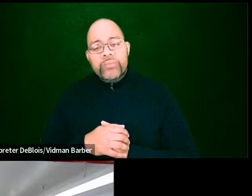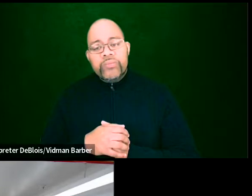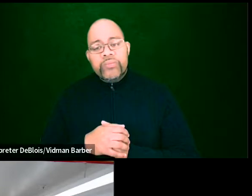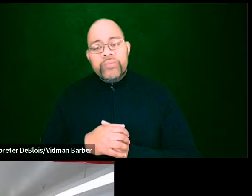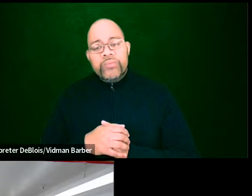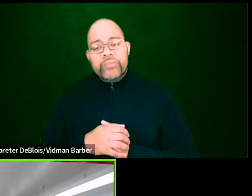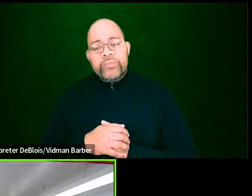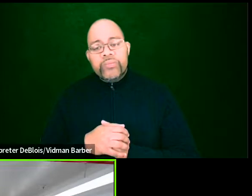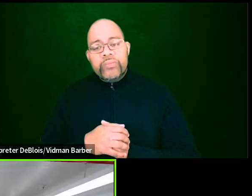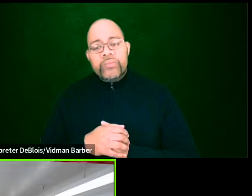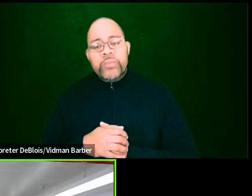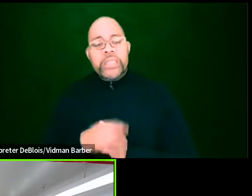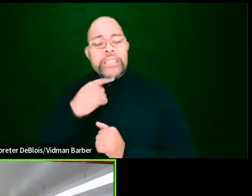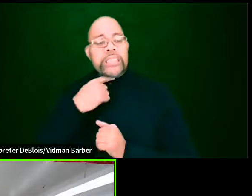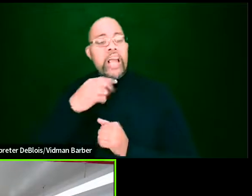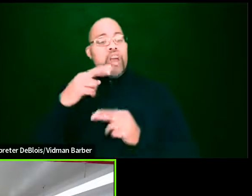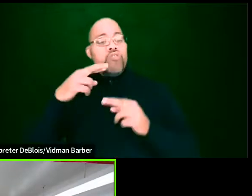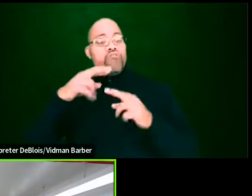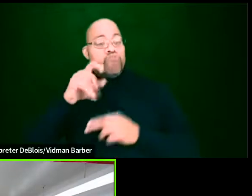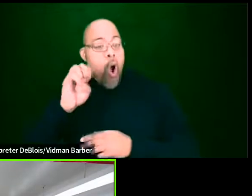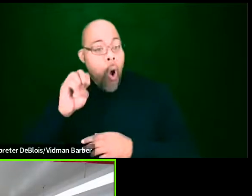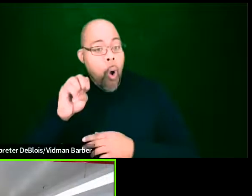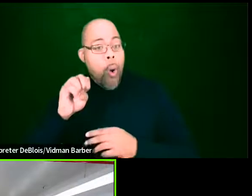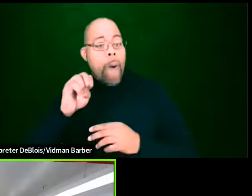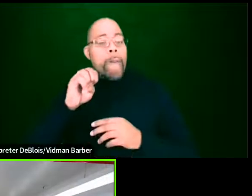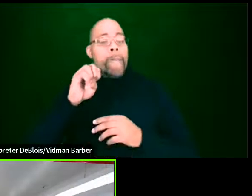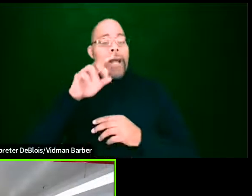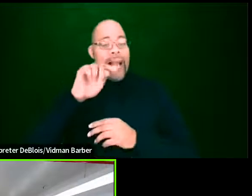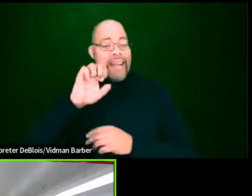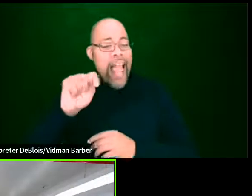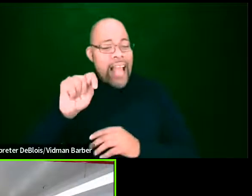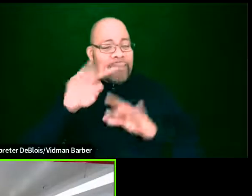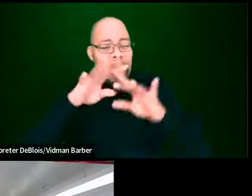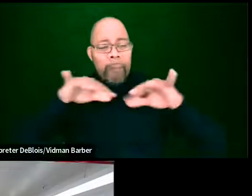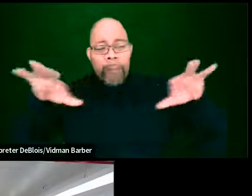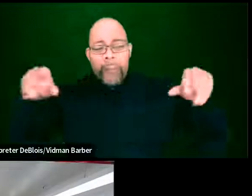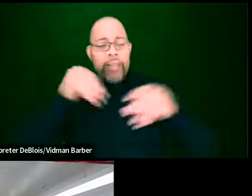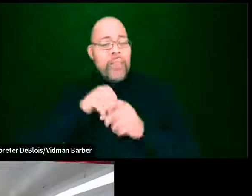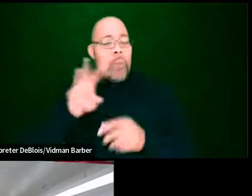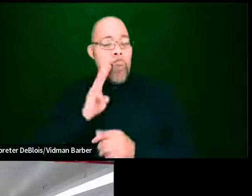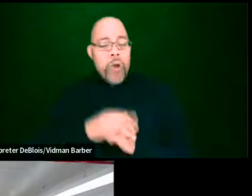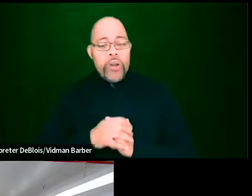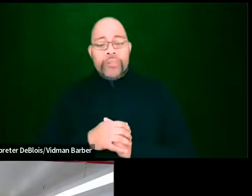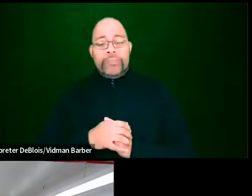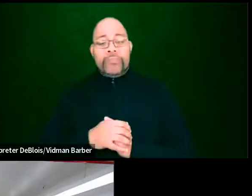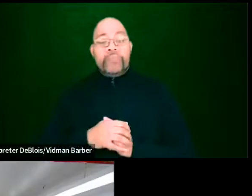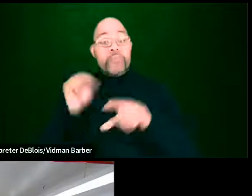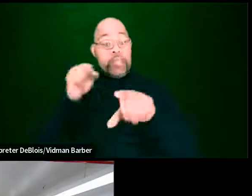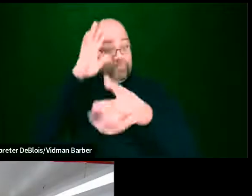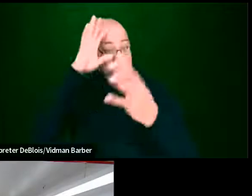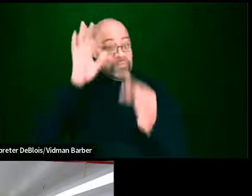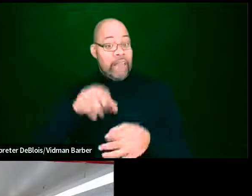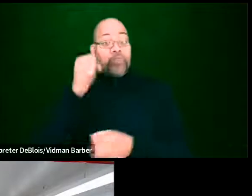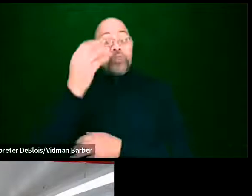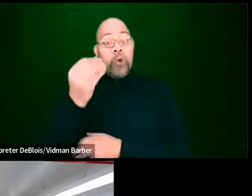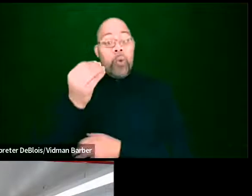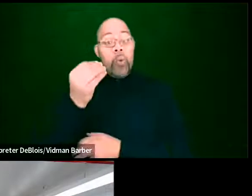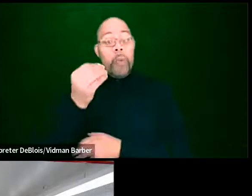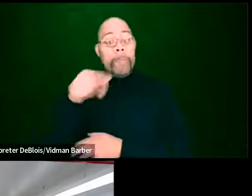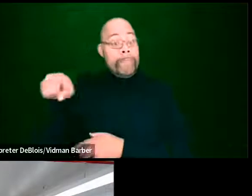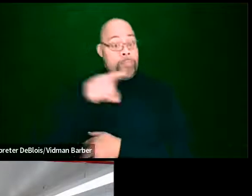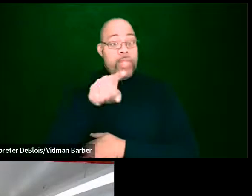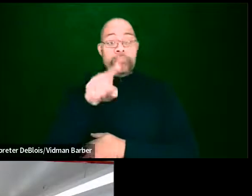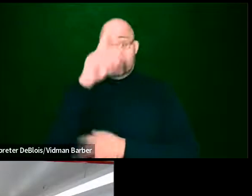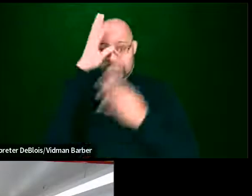ribbons and rope and nets, a lot of things. Yeah, absolutely. So y'all are